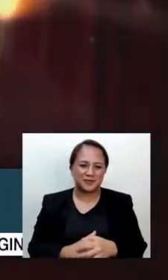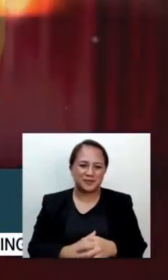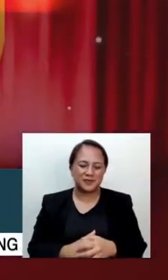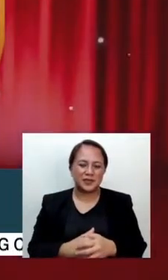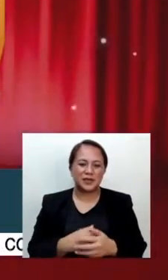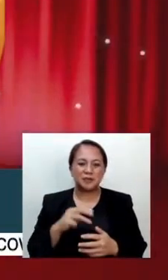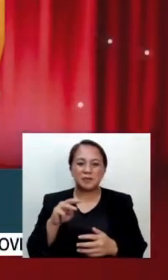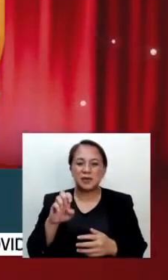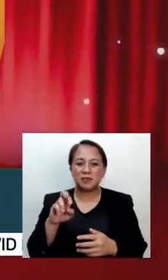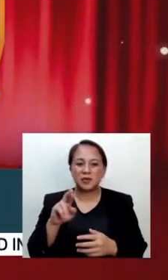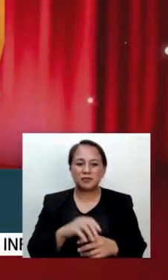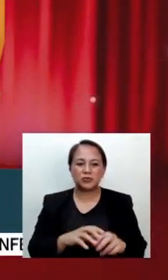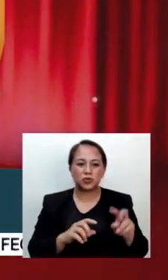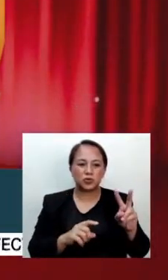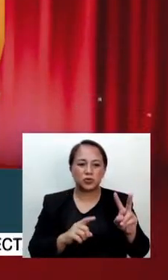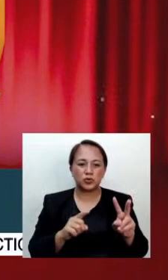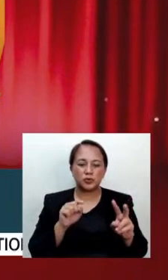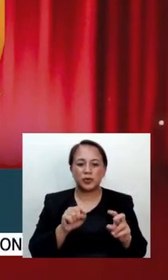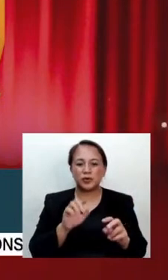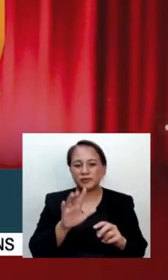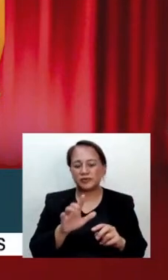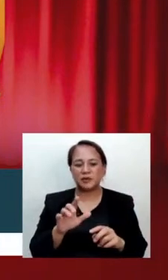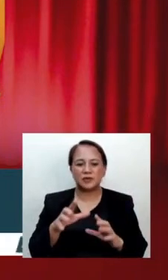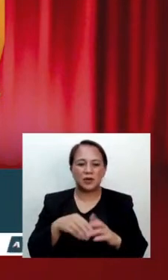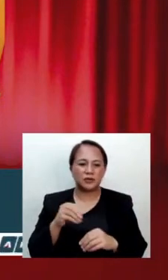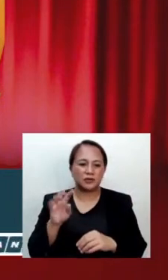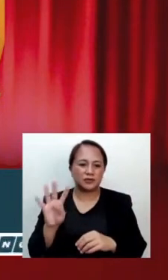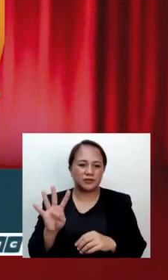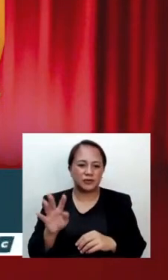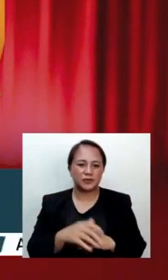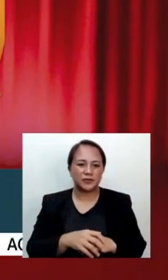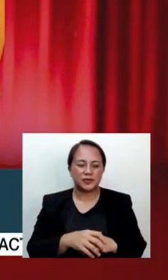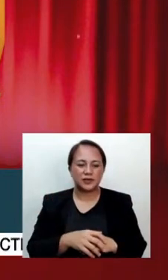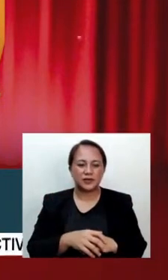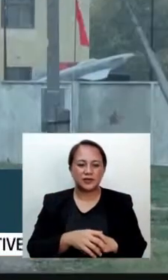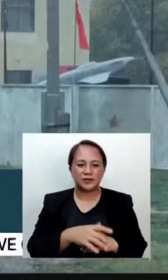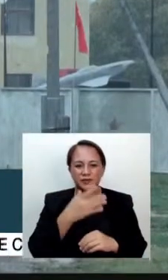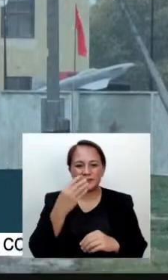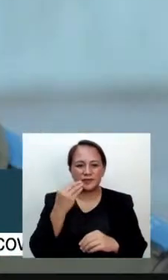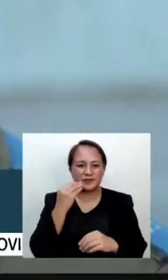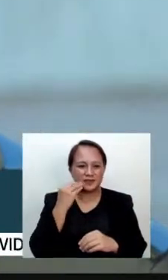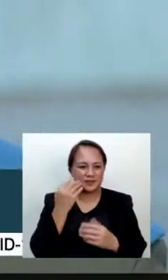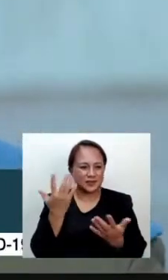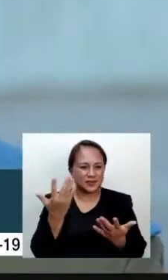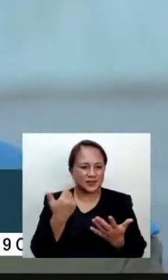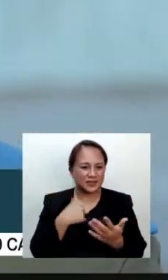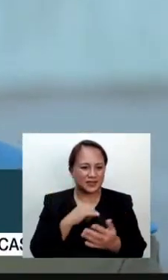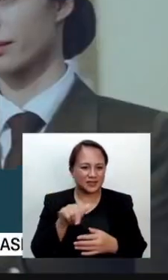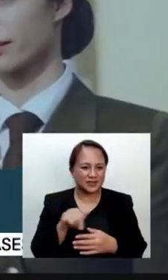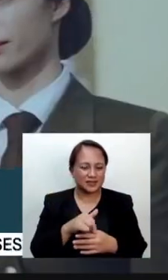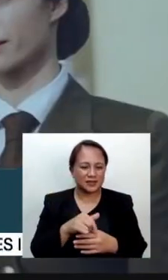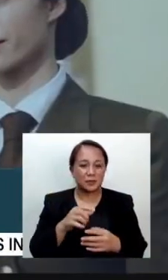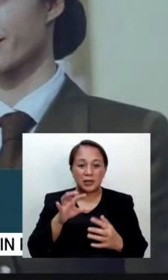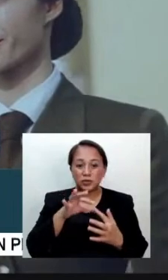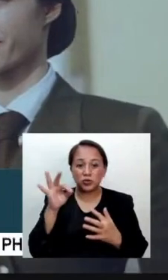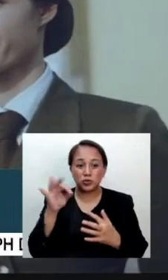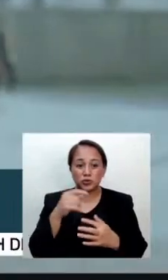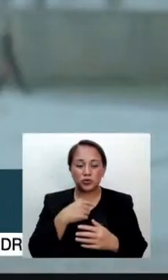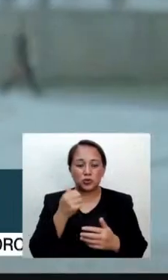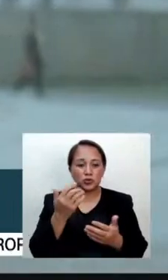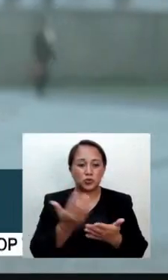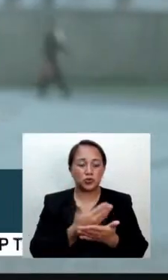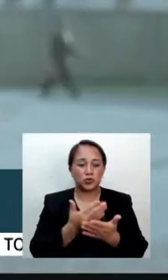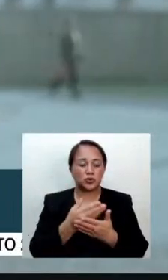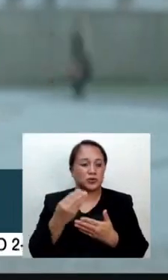Memory gets 2.5 out of 4 forgettable kisses. And my pick of the week is the new epic